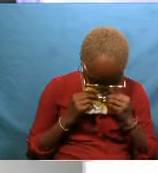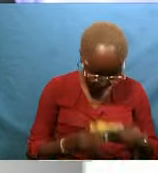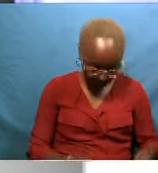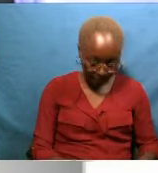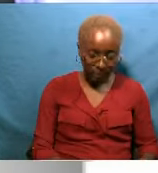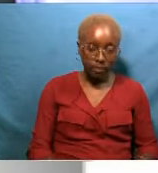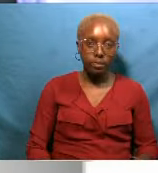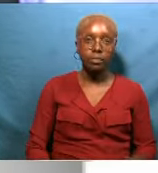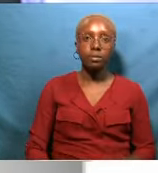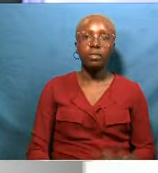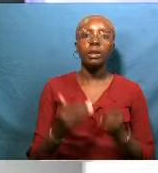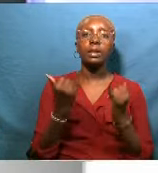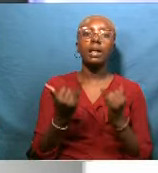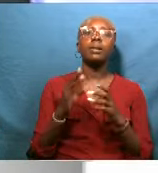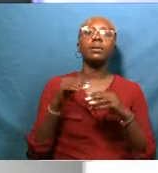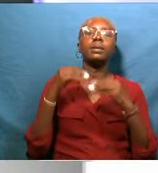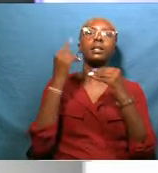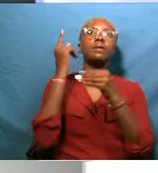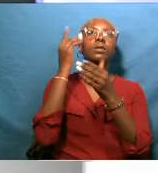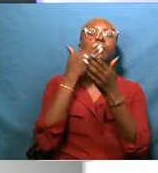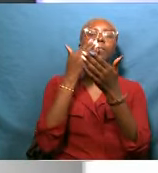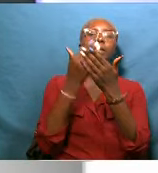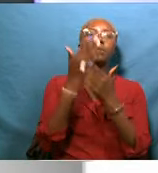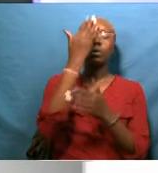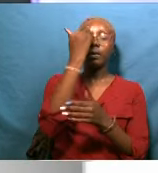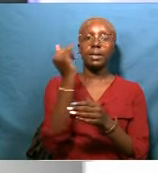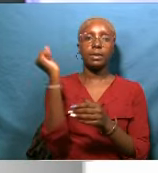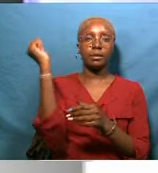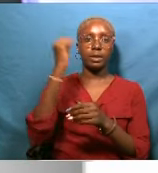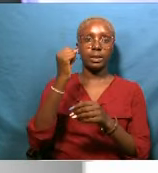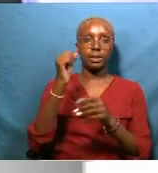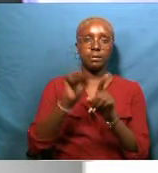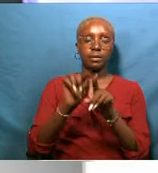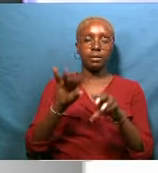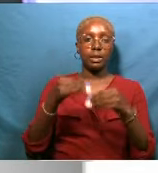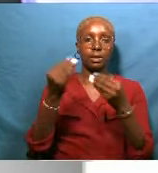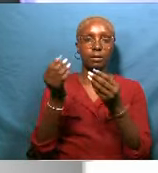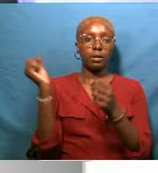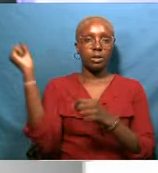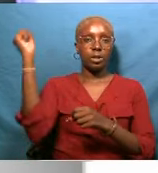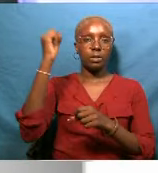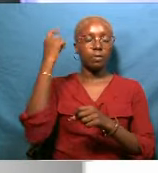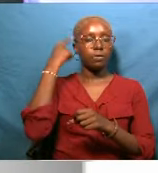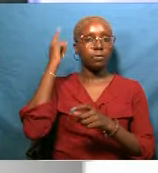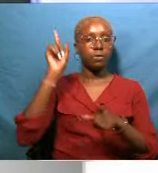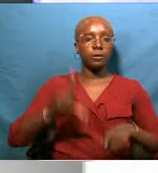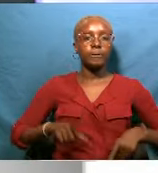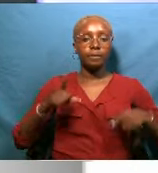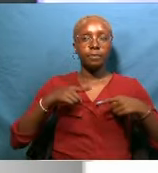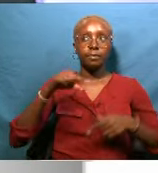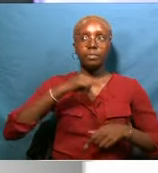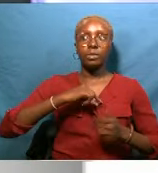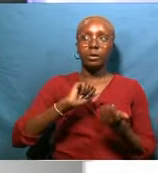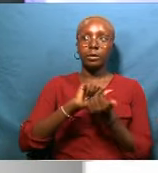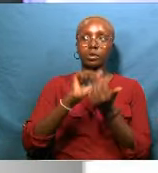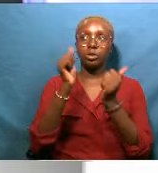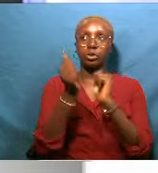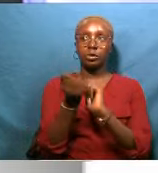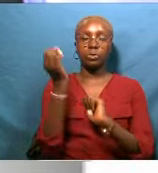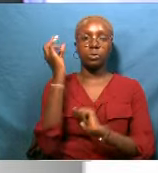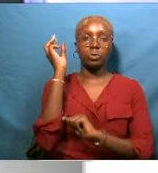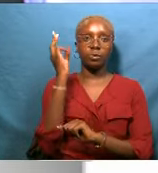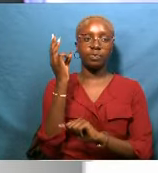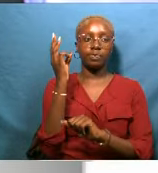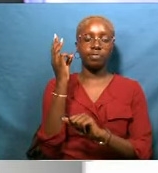gloriously from the dead. Through him you have given us the resurrection hope, for our life will be changed, not